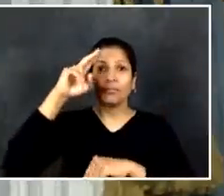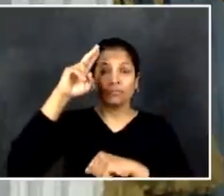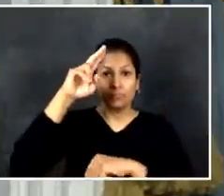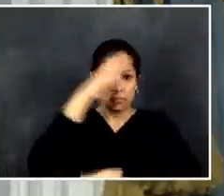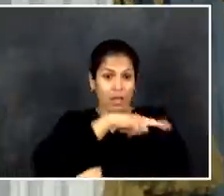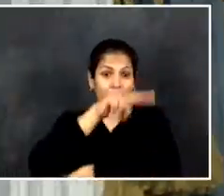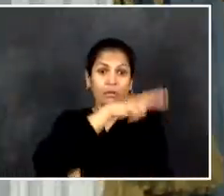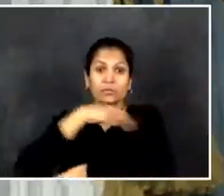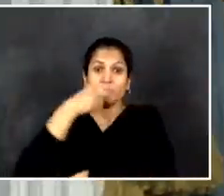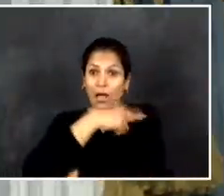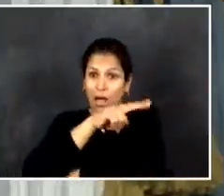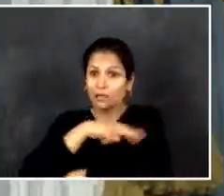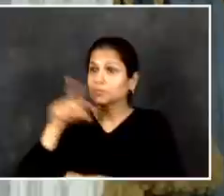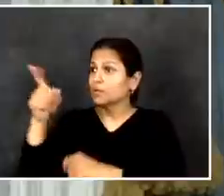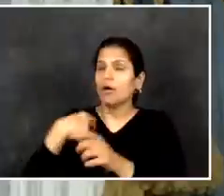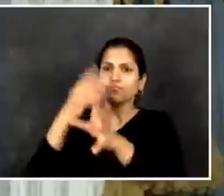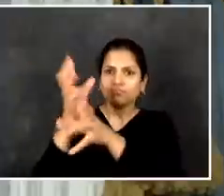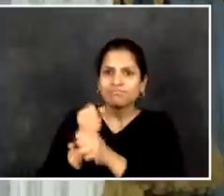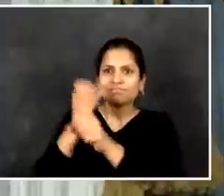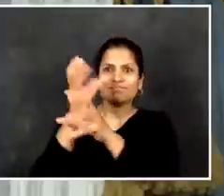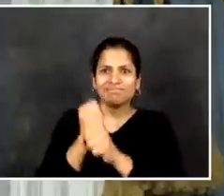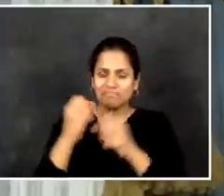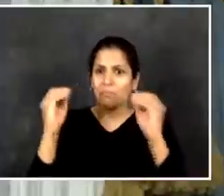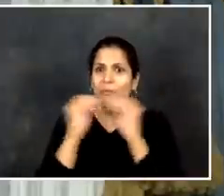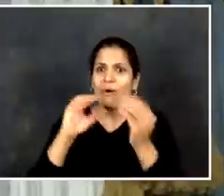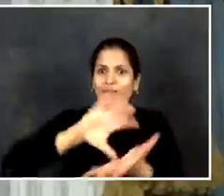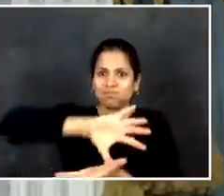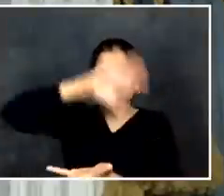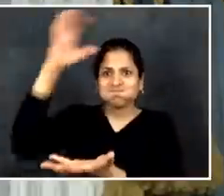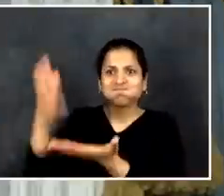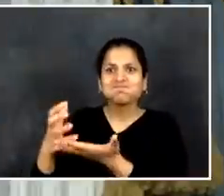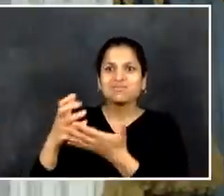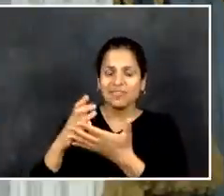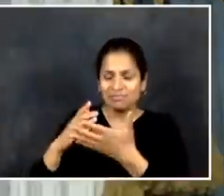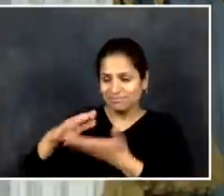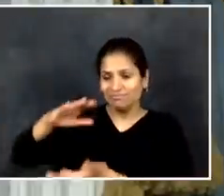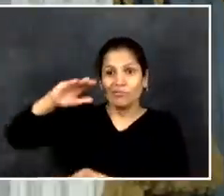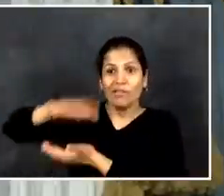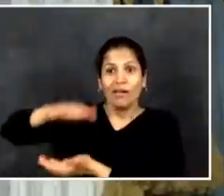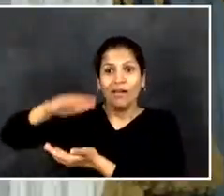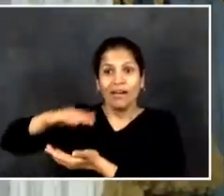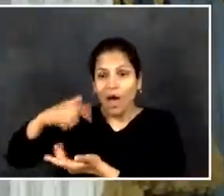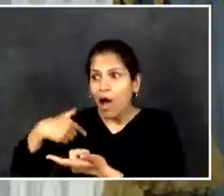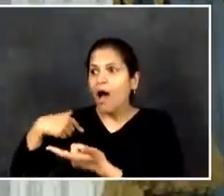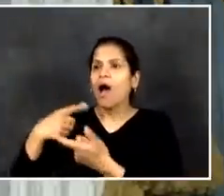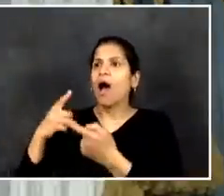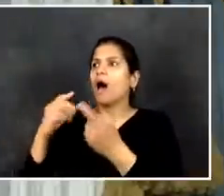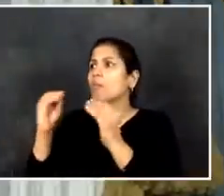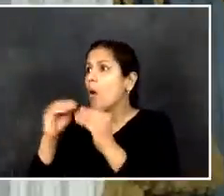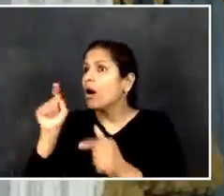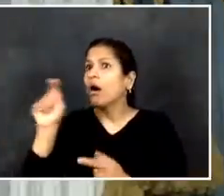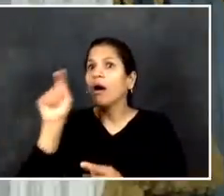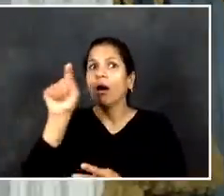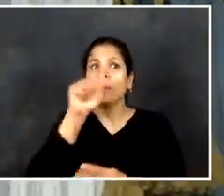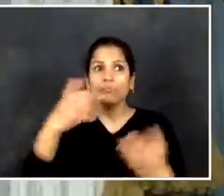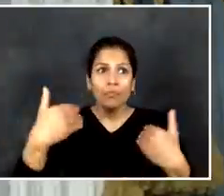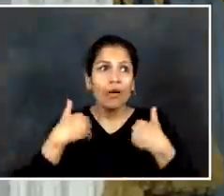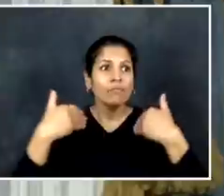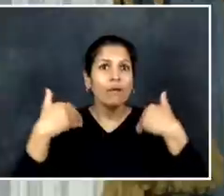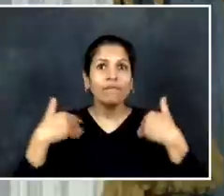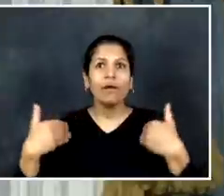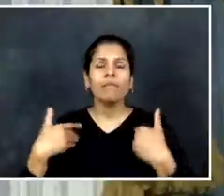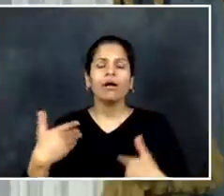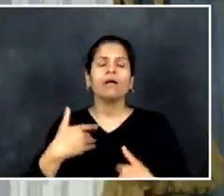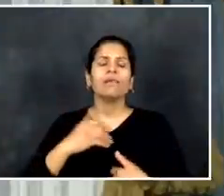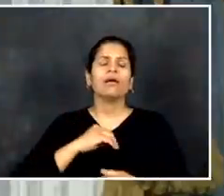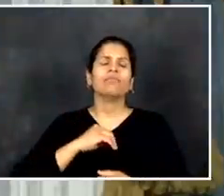tremendous inspiration to see these folks and the team at EDC, frankly. It's, you know, a team of over 20 people who a month ago didn't know